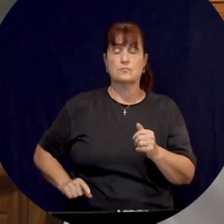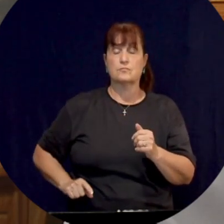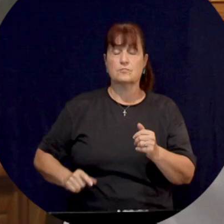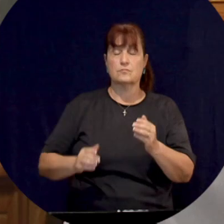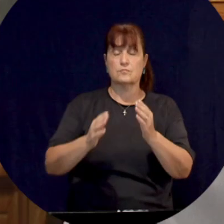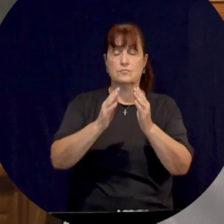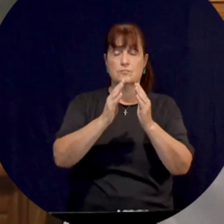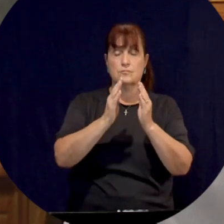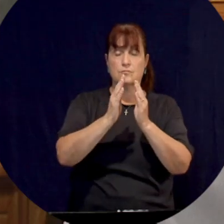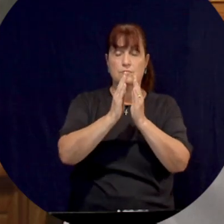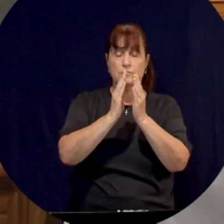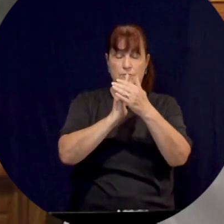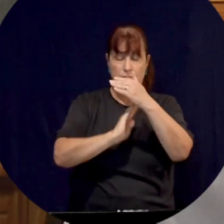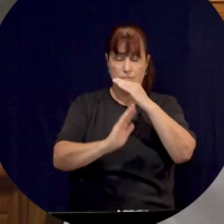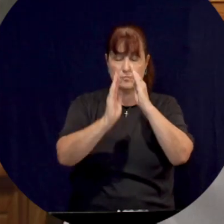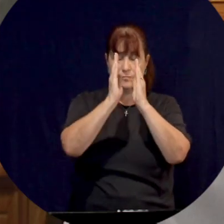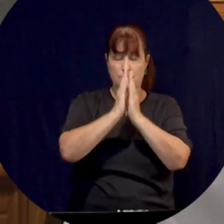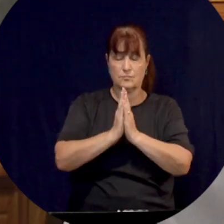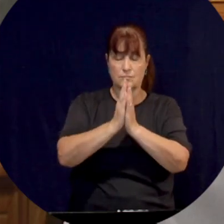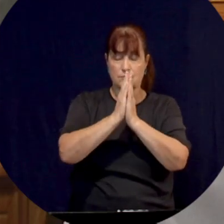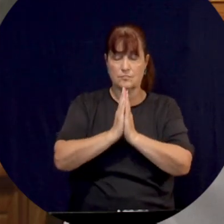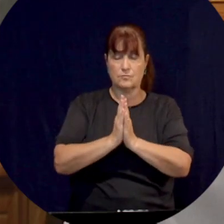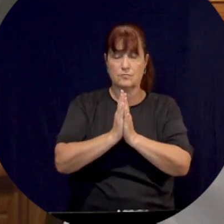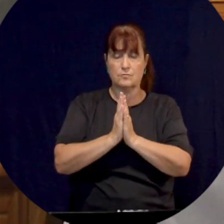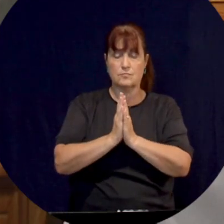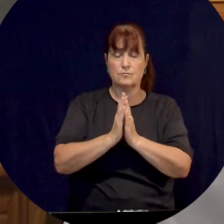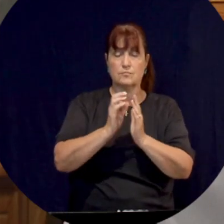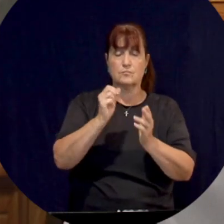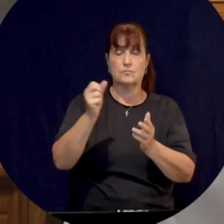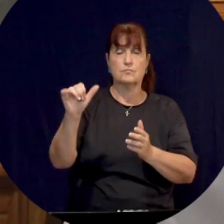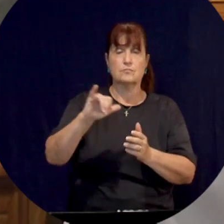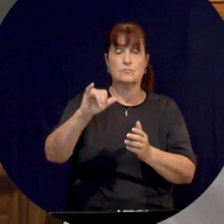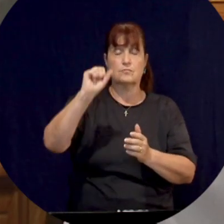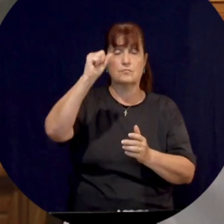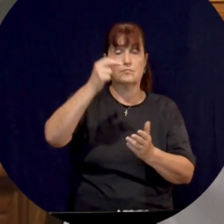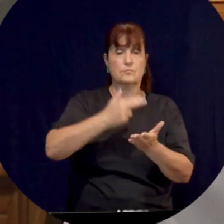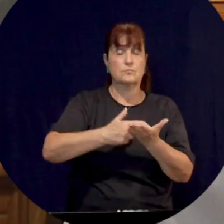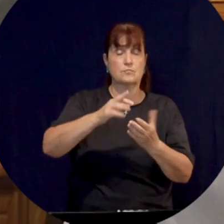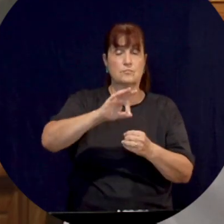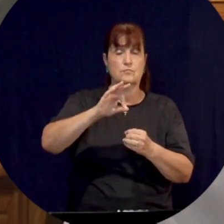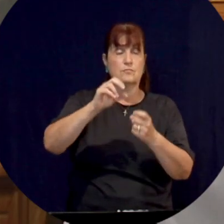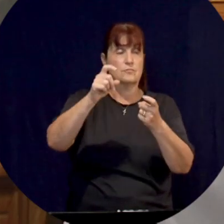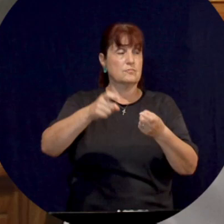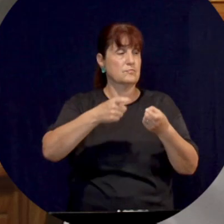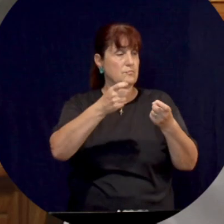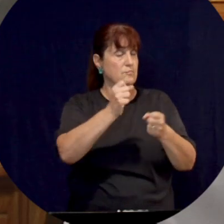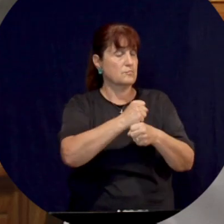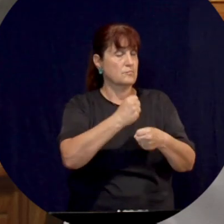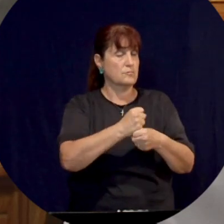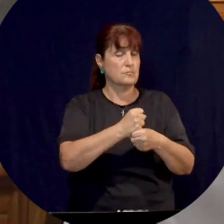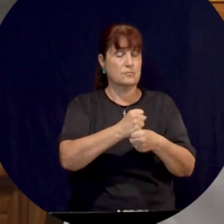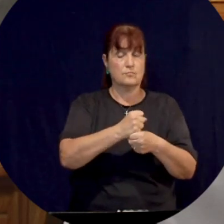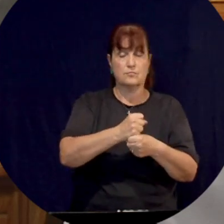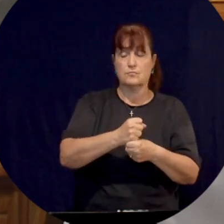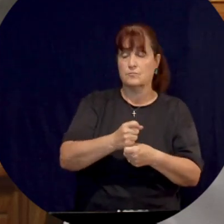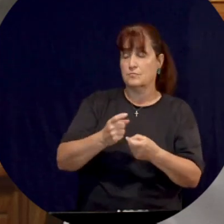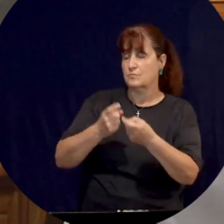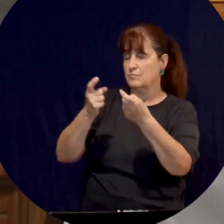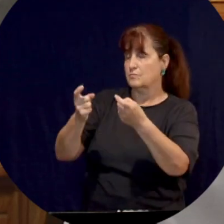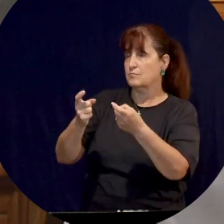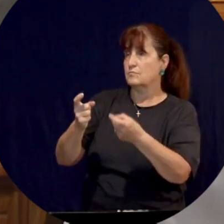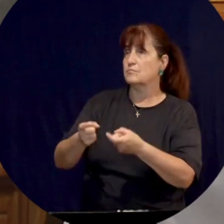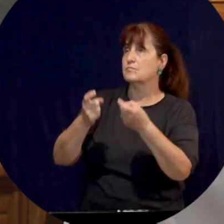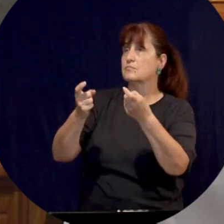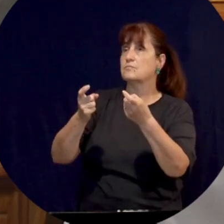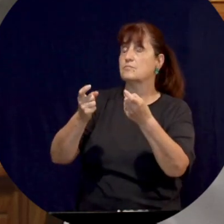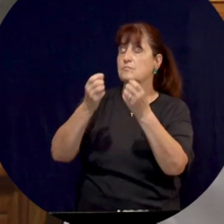you, by the same Spirit graciously make holy these gifts that we have brought to you for consecration, that they